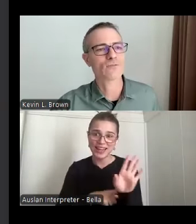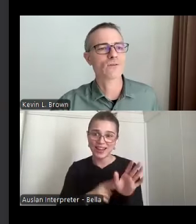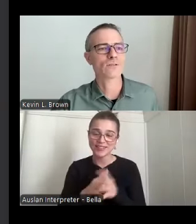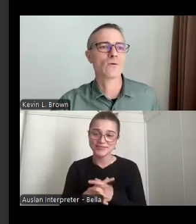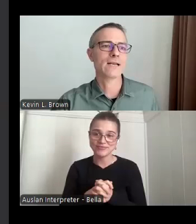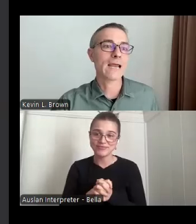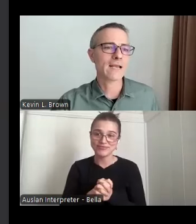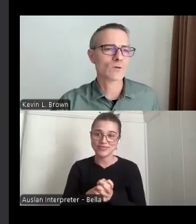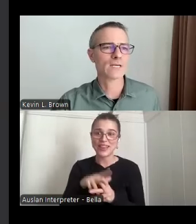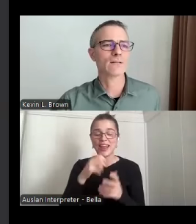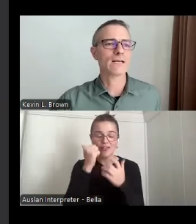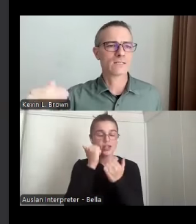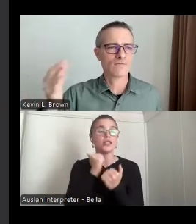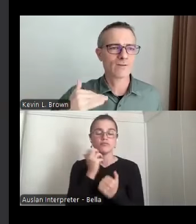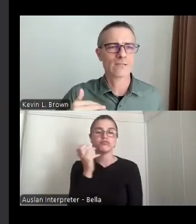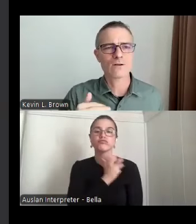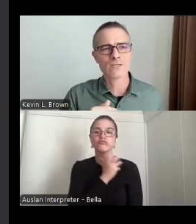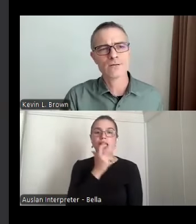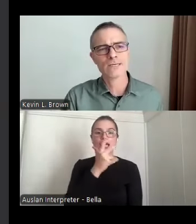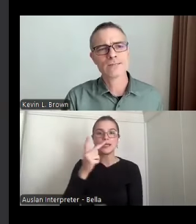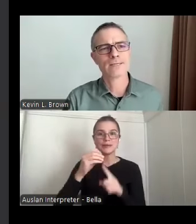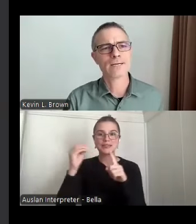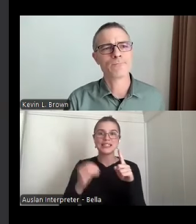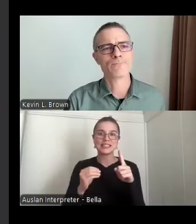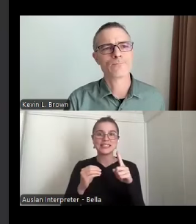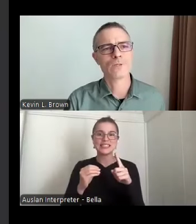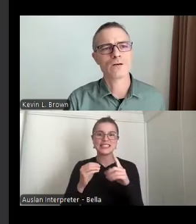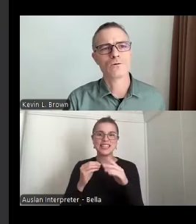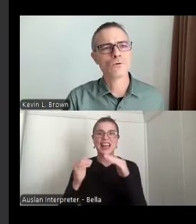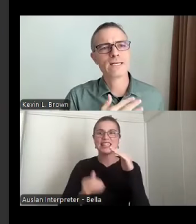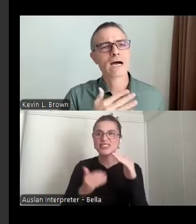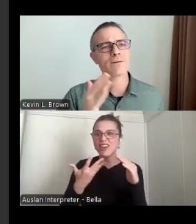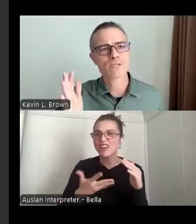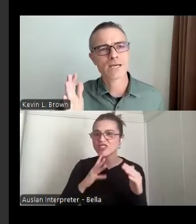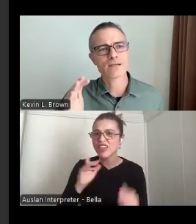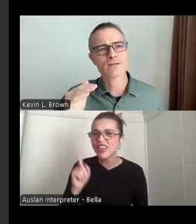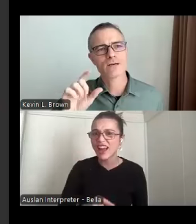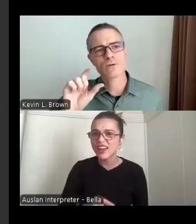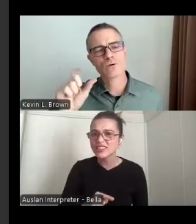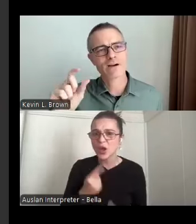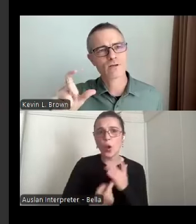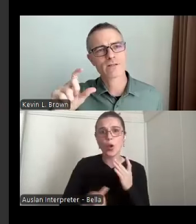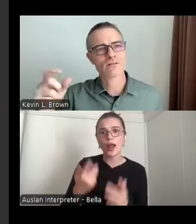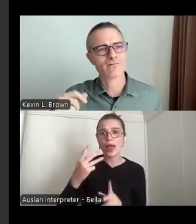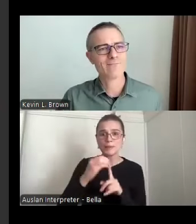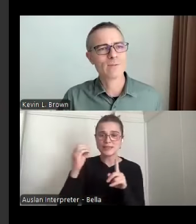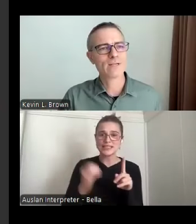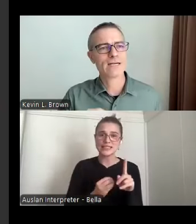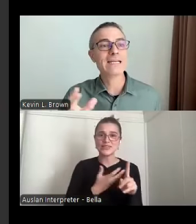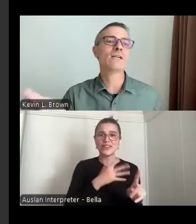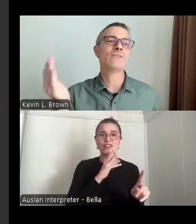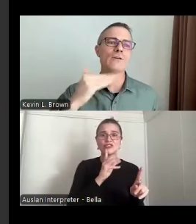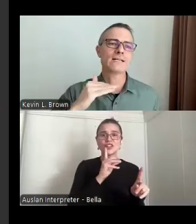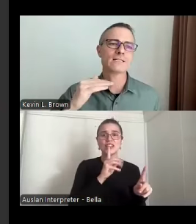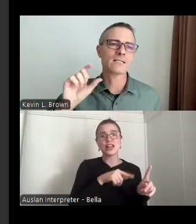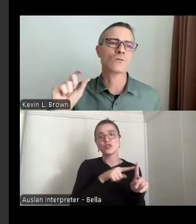evidence further. So 88% less than 500,000, only 9% between 500,000 and 5 million. And